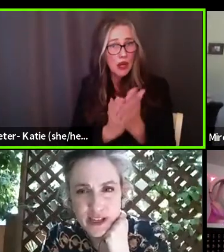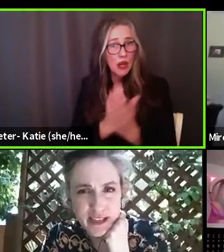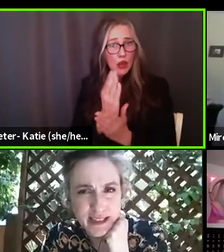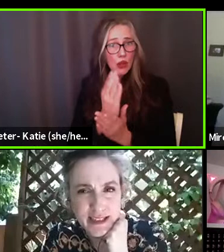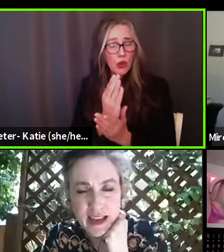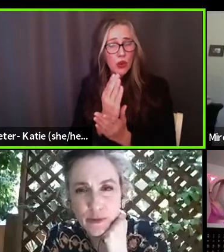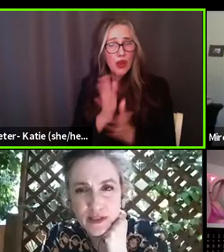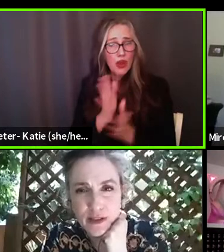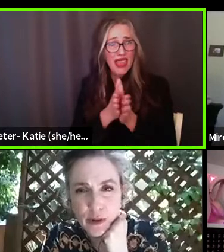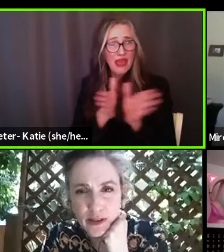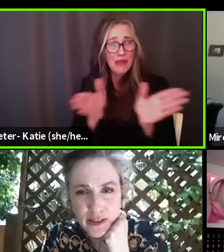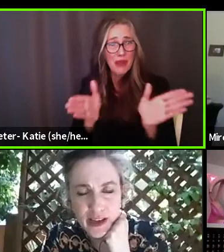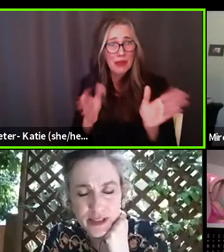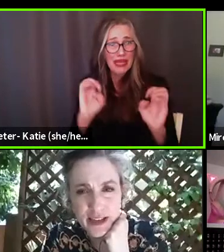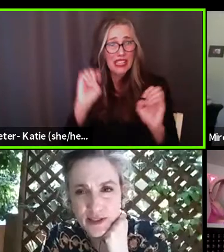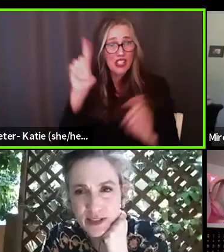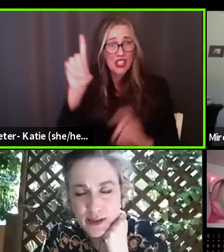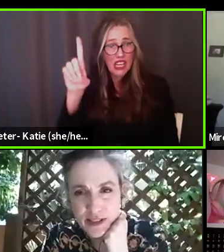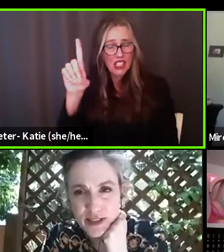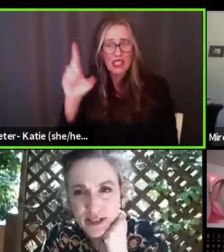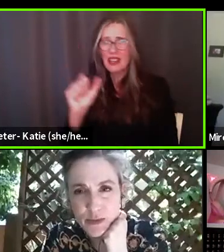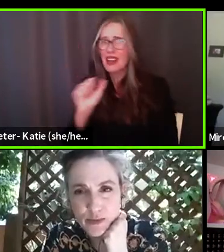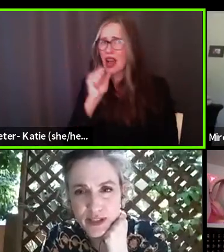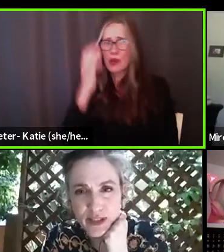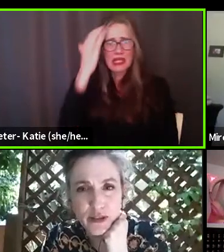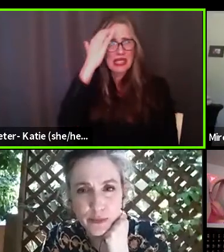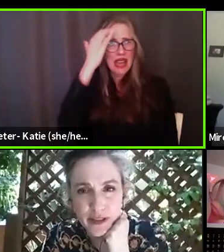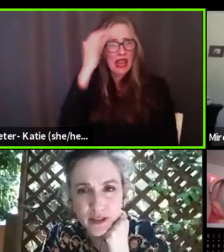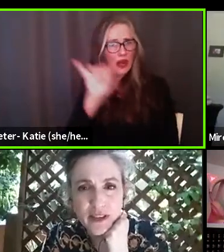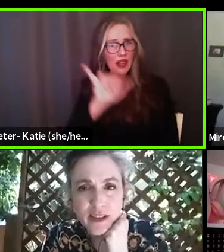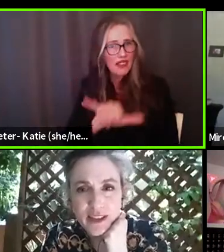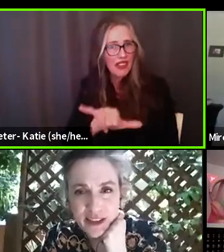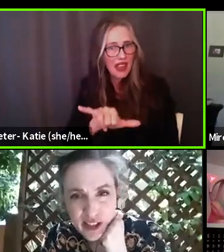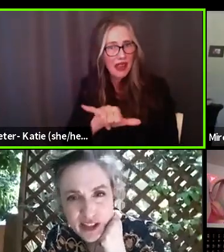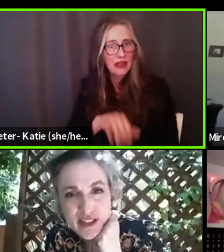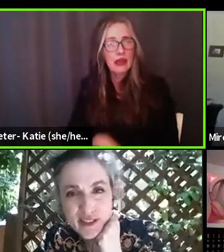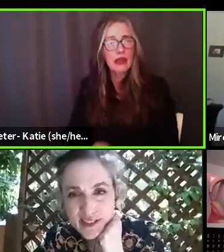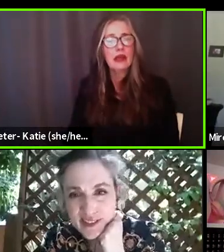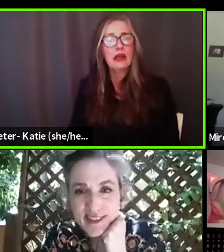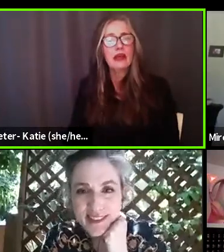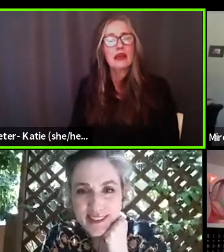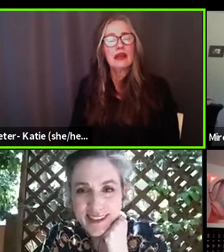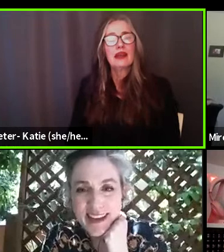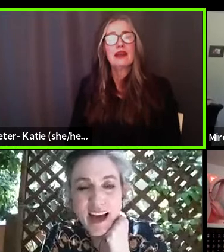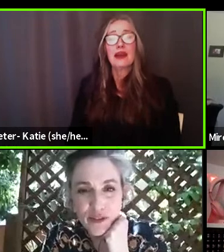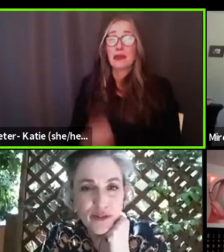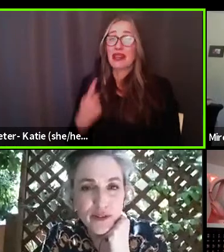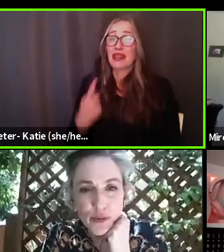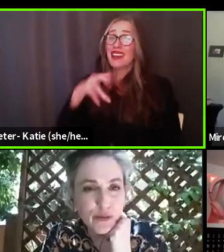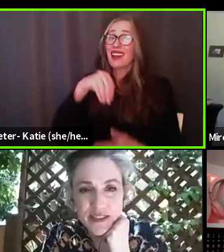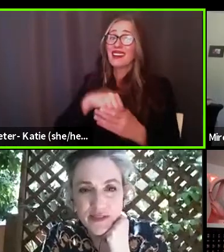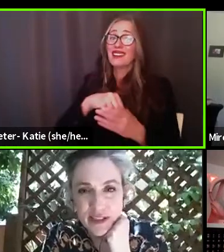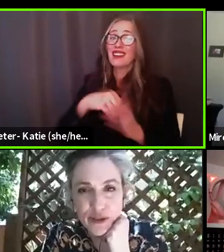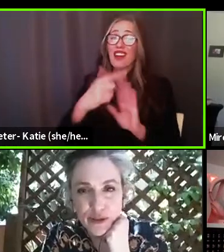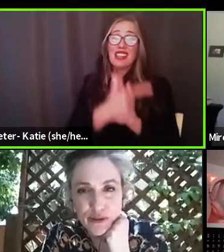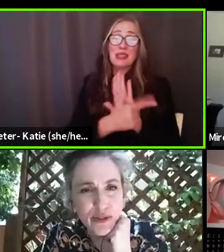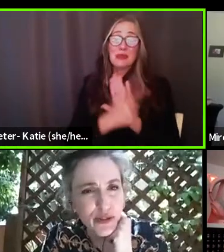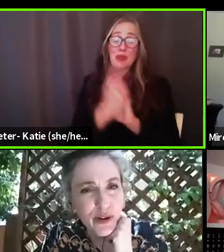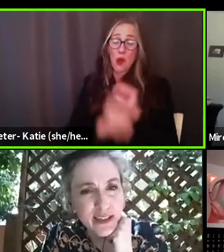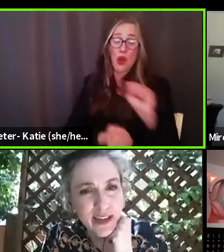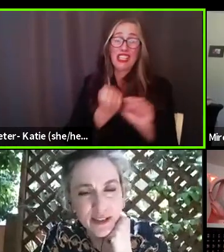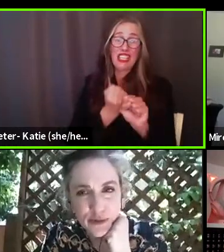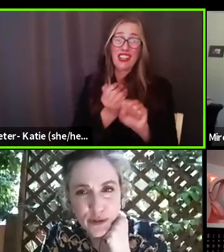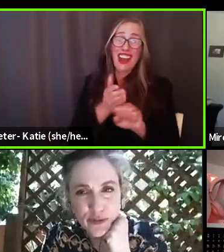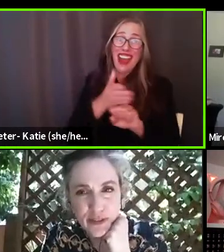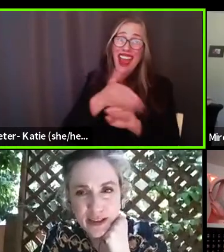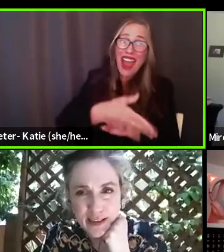history of eugenics and i wasn't aware of that but i also came into this particular bill a year after the first one was even introduced